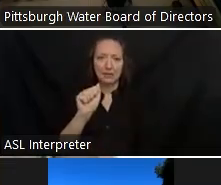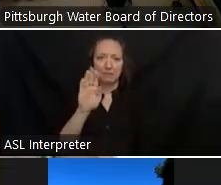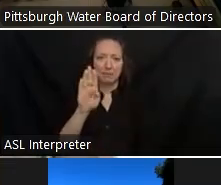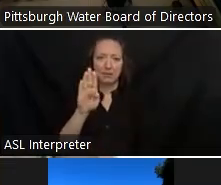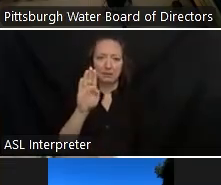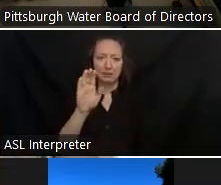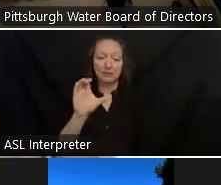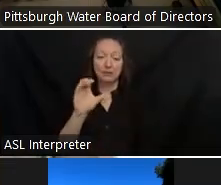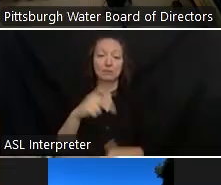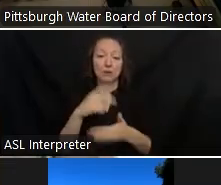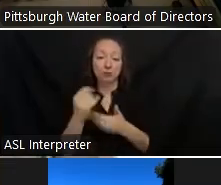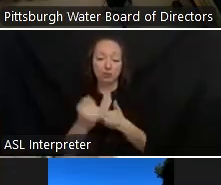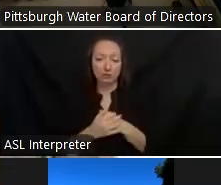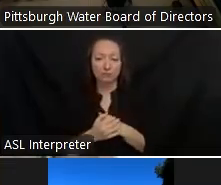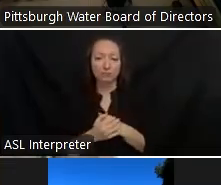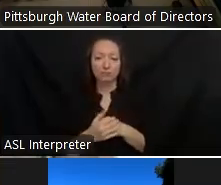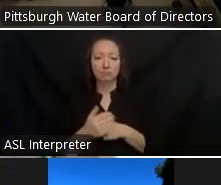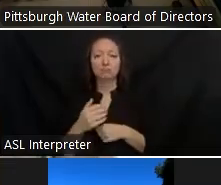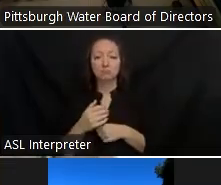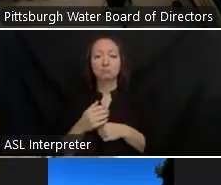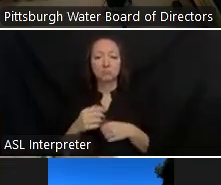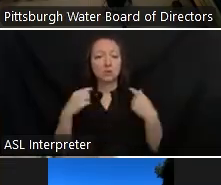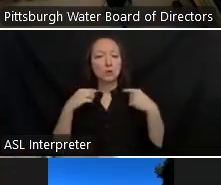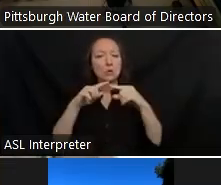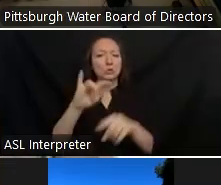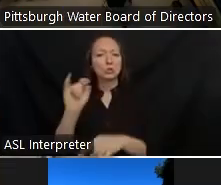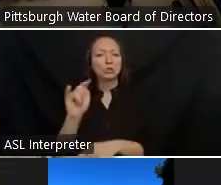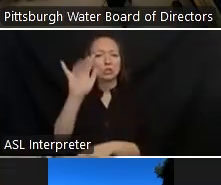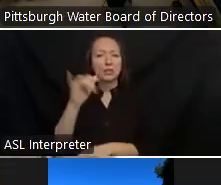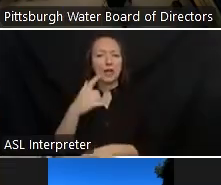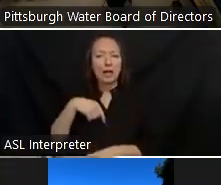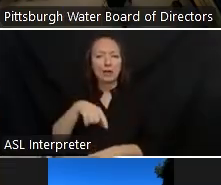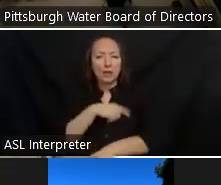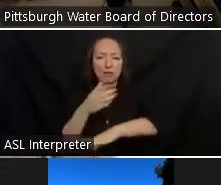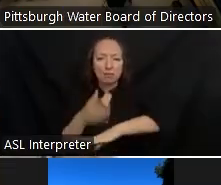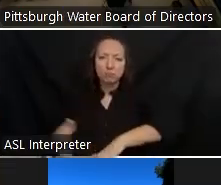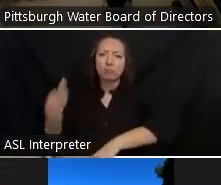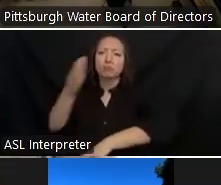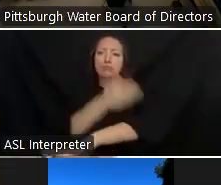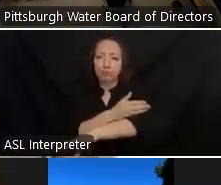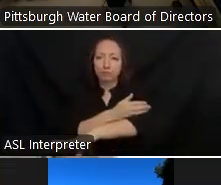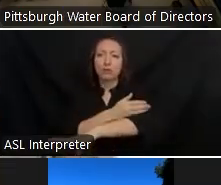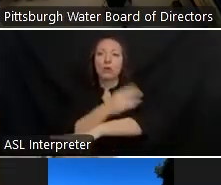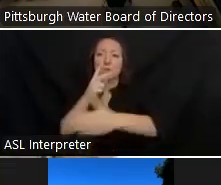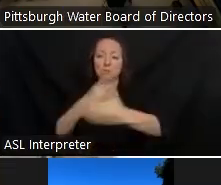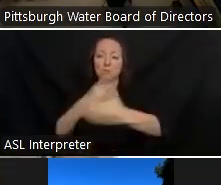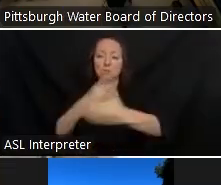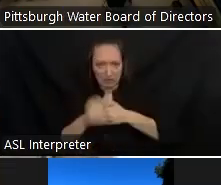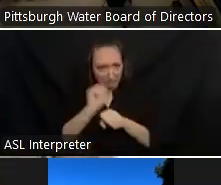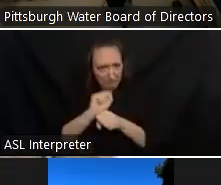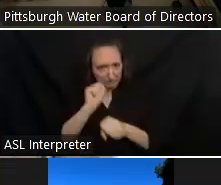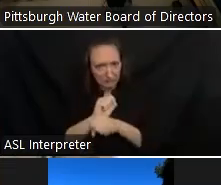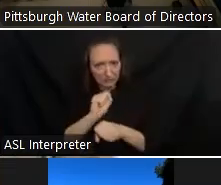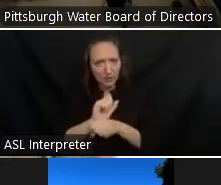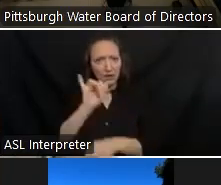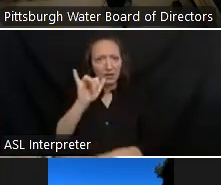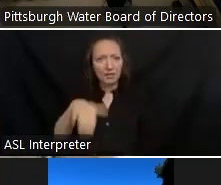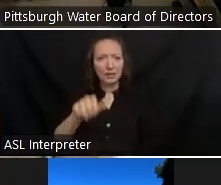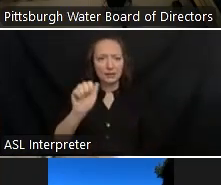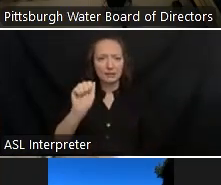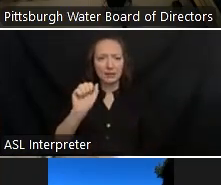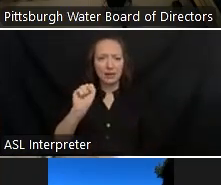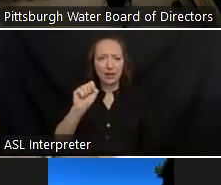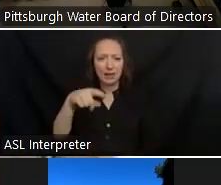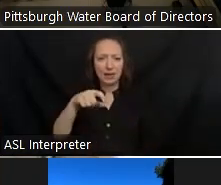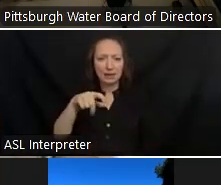during July, we did make significant progress on that project, which is the Aspinwall Pump Station, Brecken Pump Station, and Clearwell